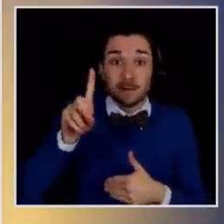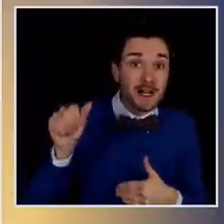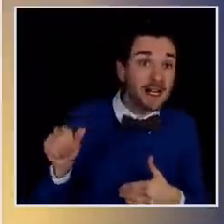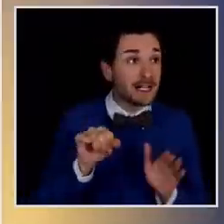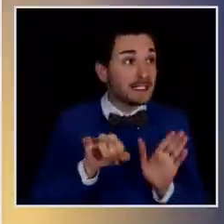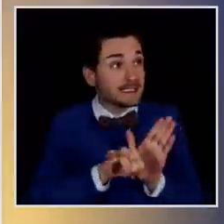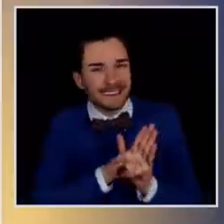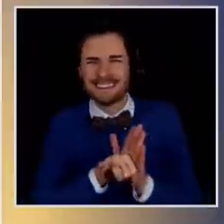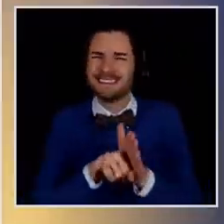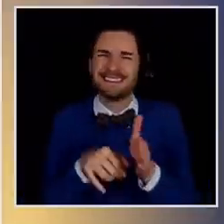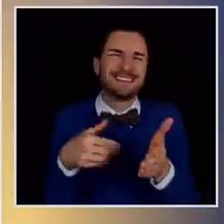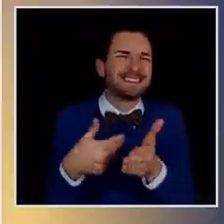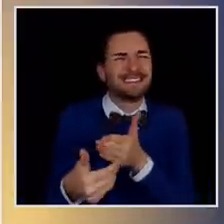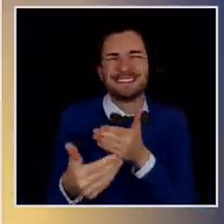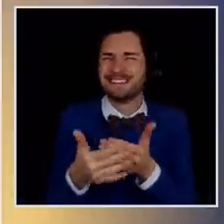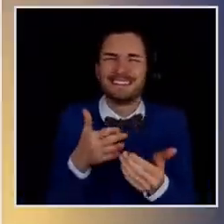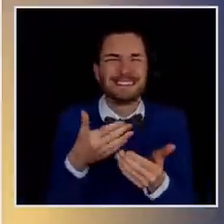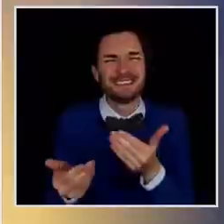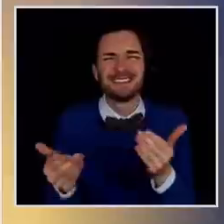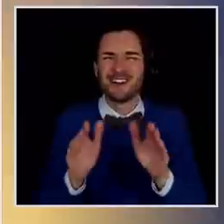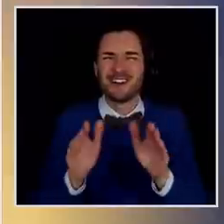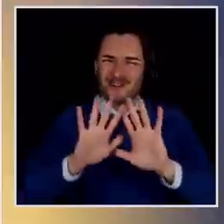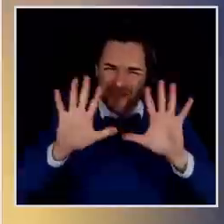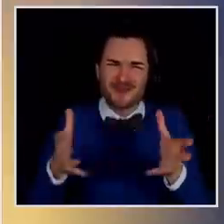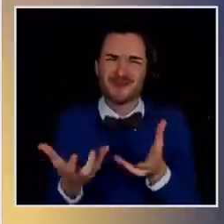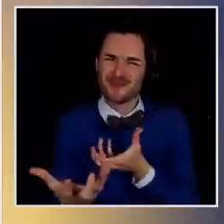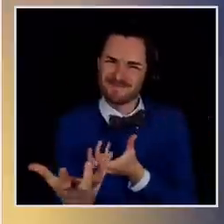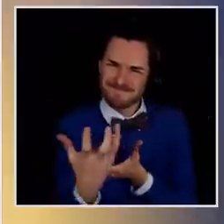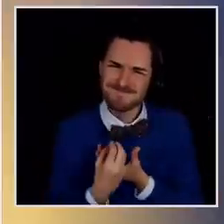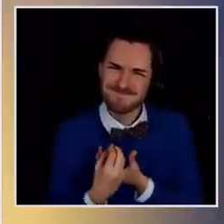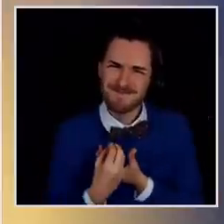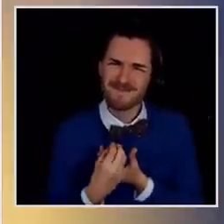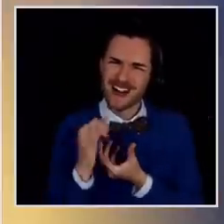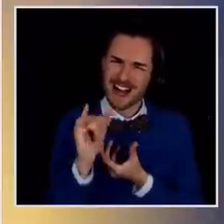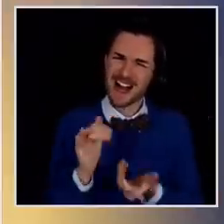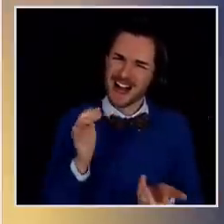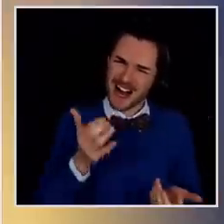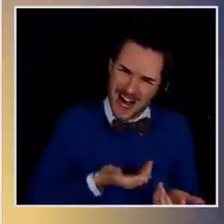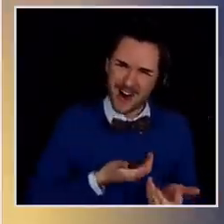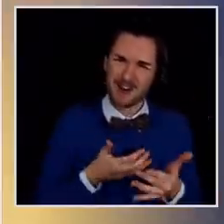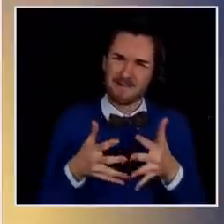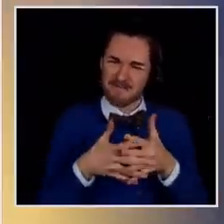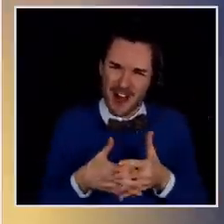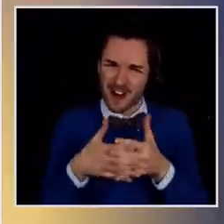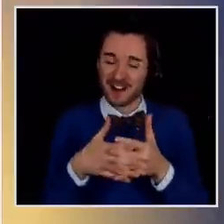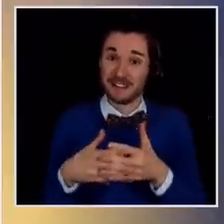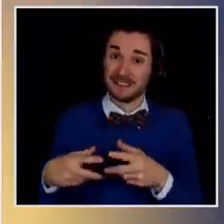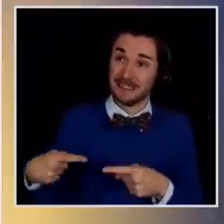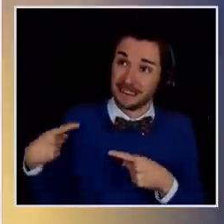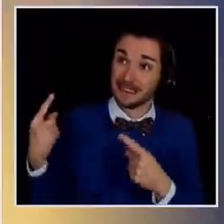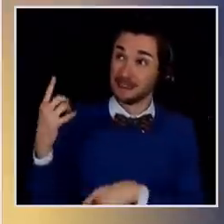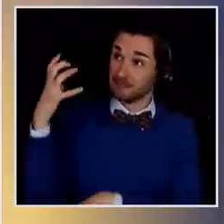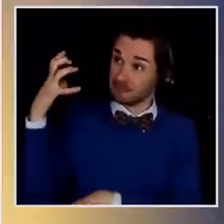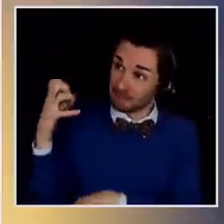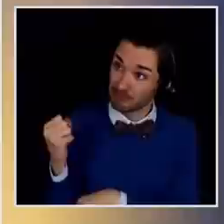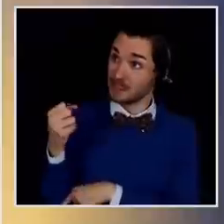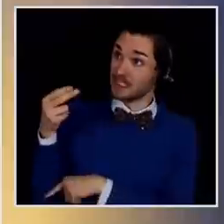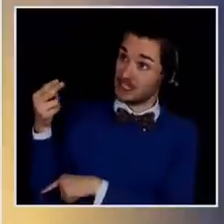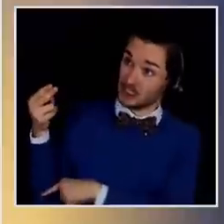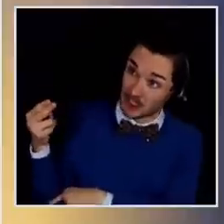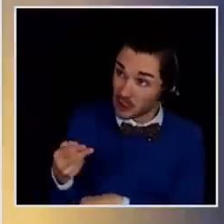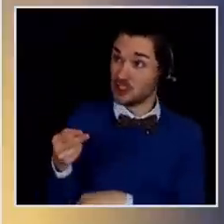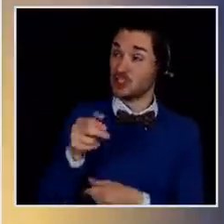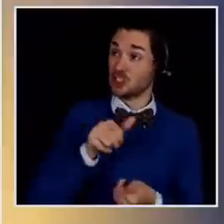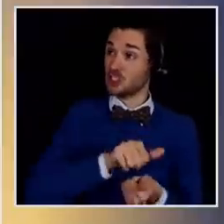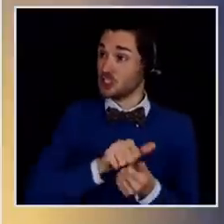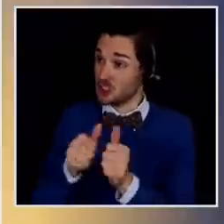Folks, America has always been shaped by inflection points, by moments in time where we've